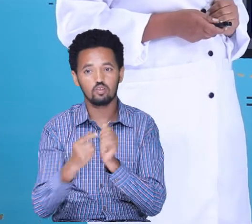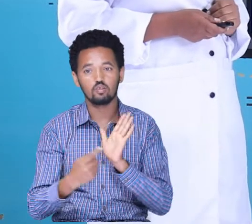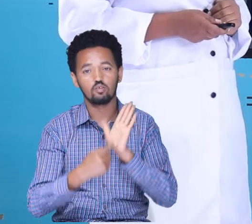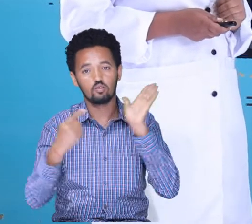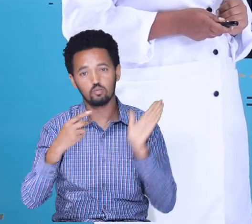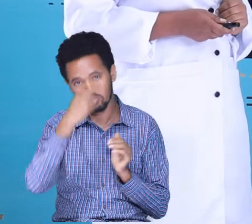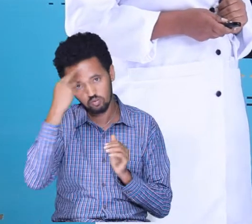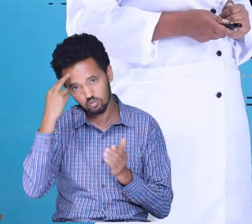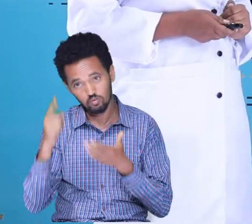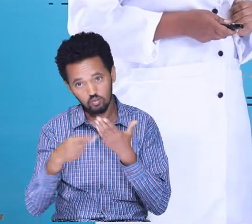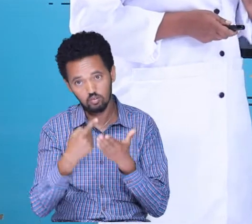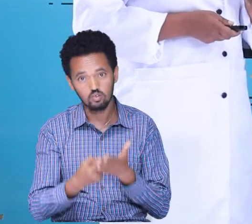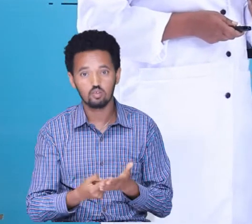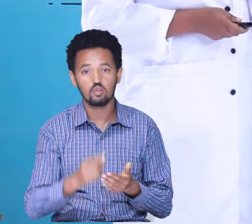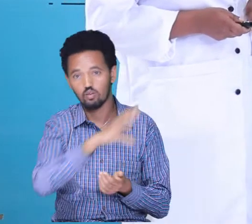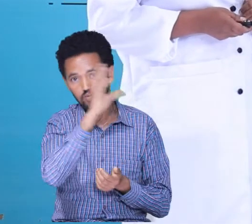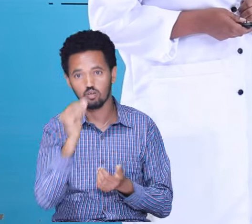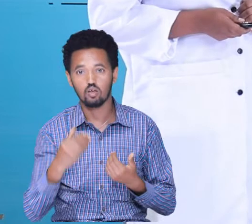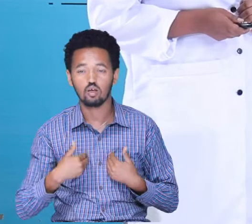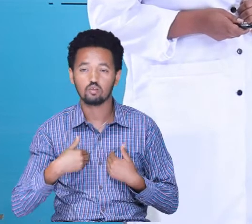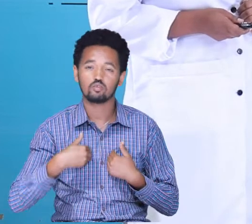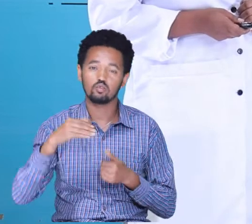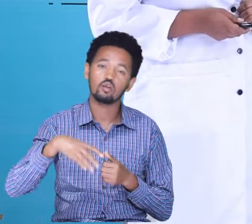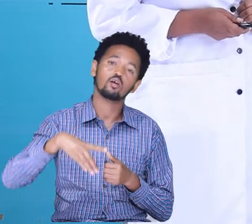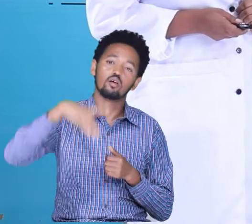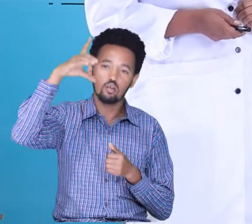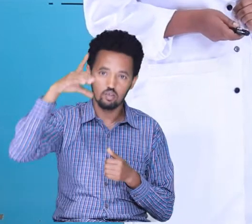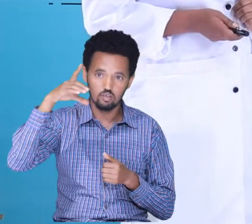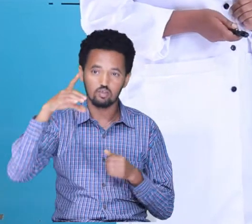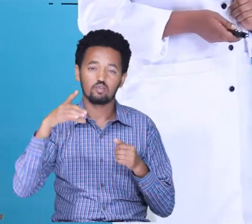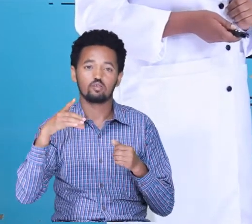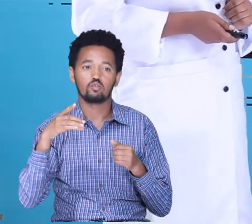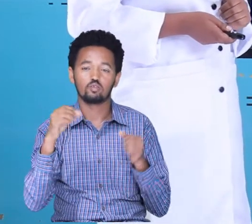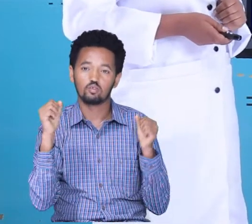of this, Africa has high temperature.